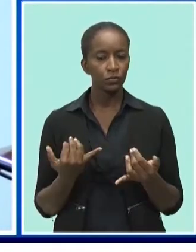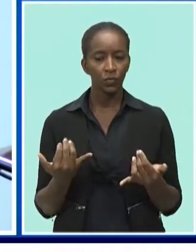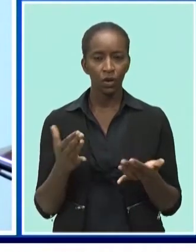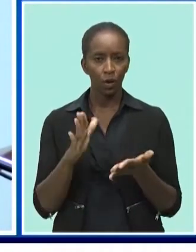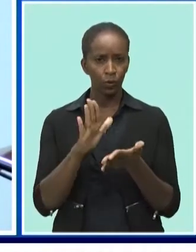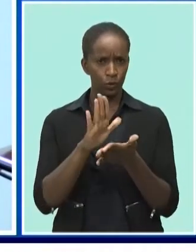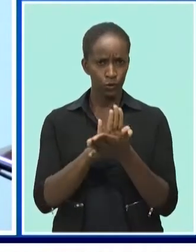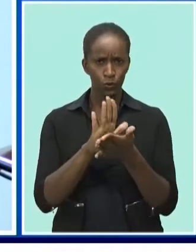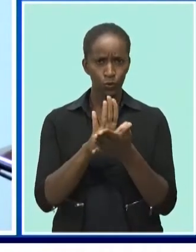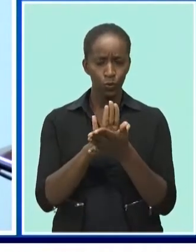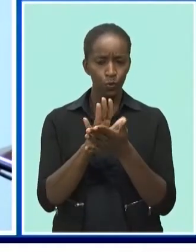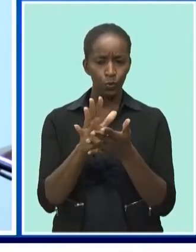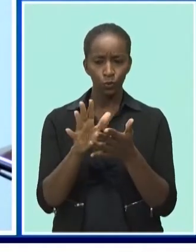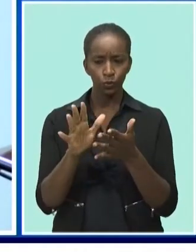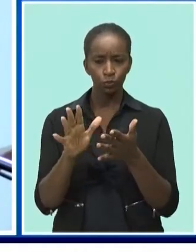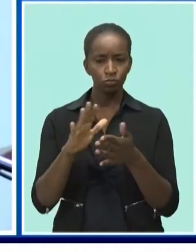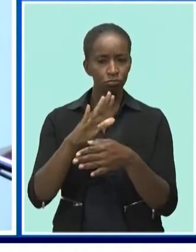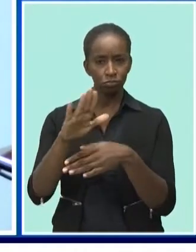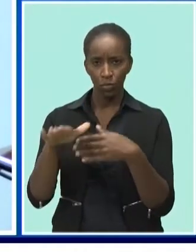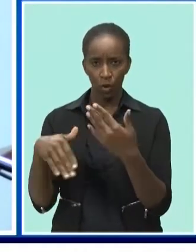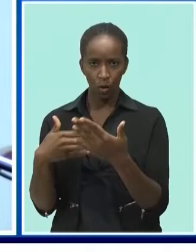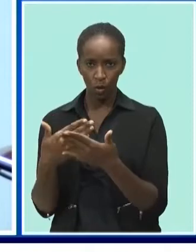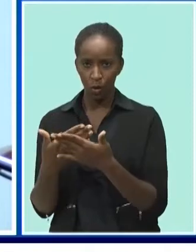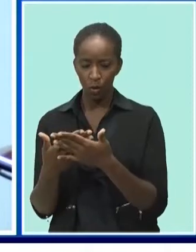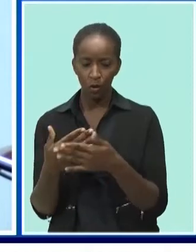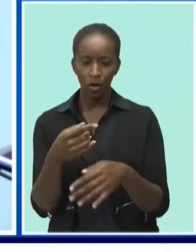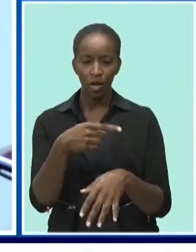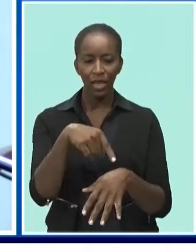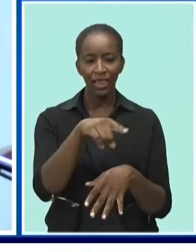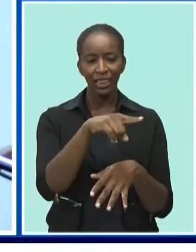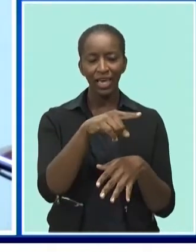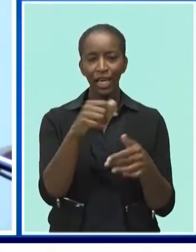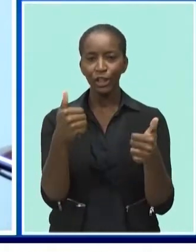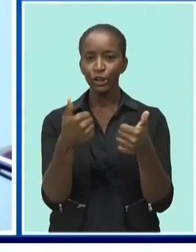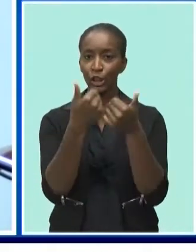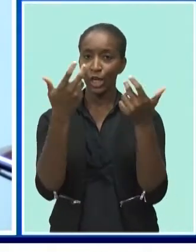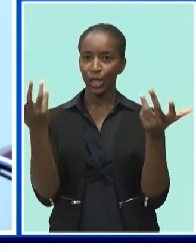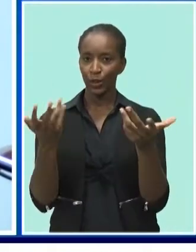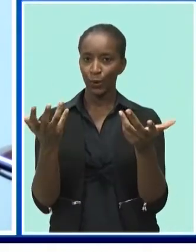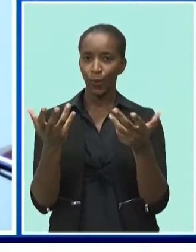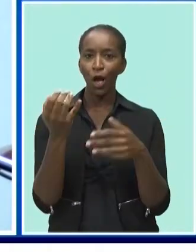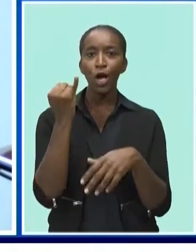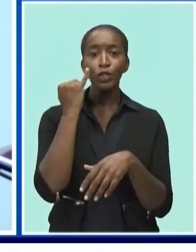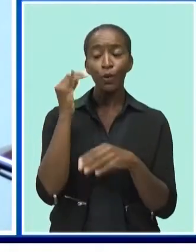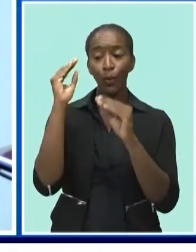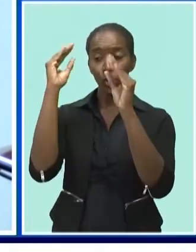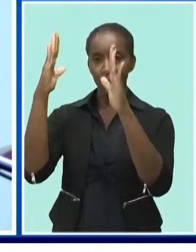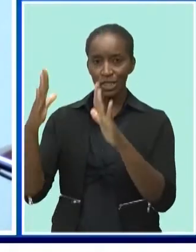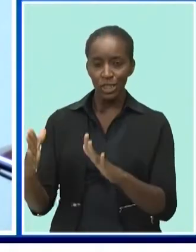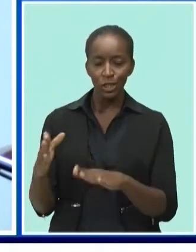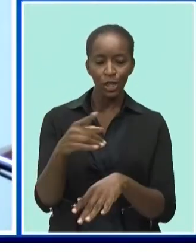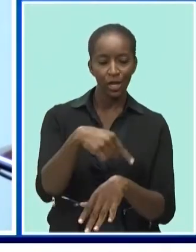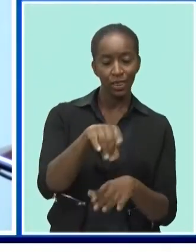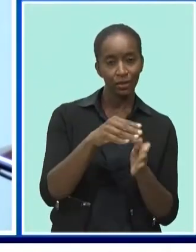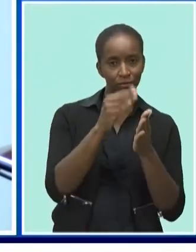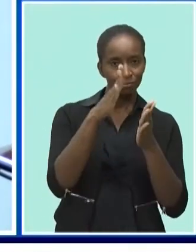if you attack a teacher, you get points. Yes.